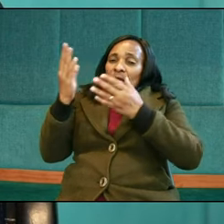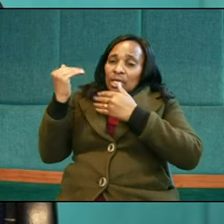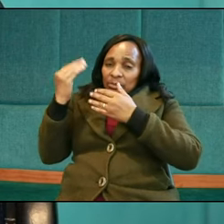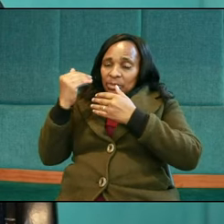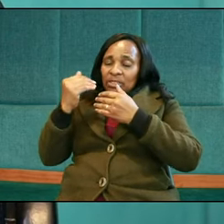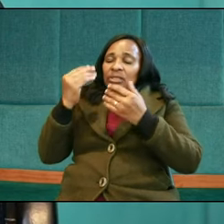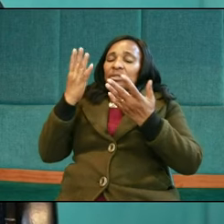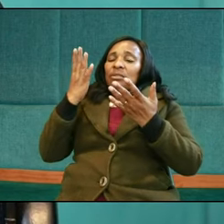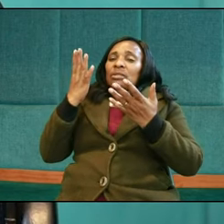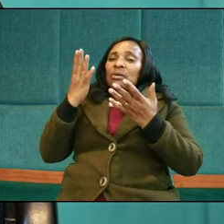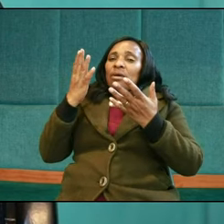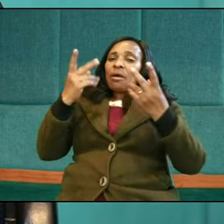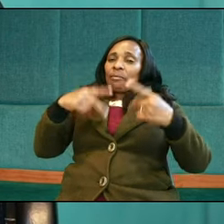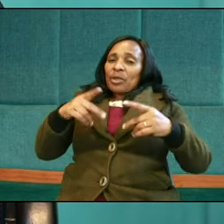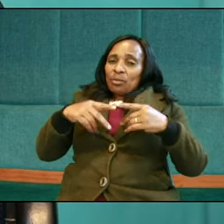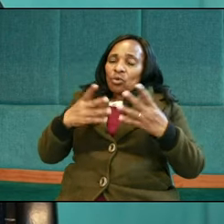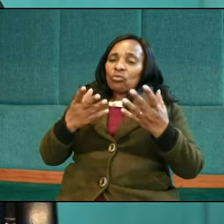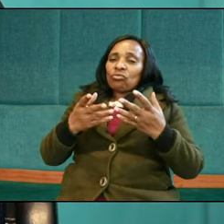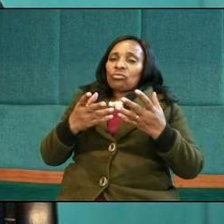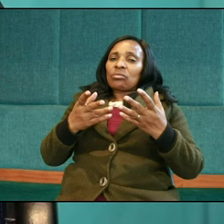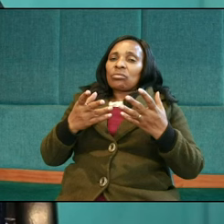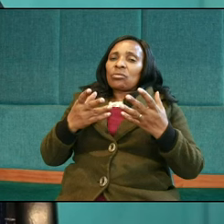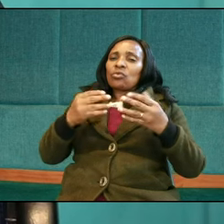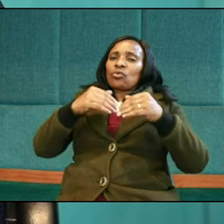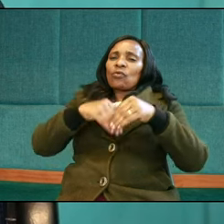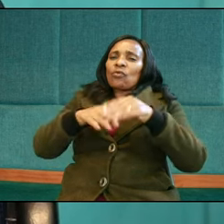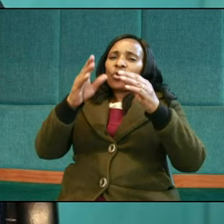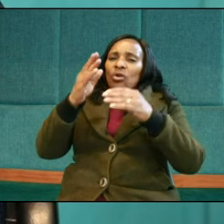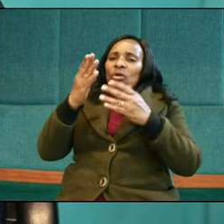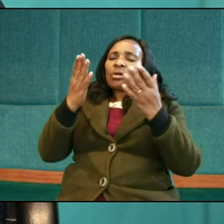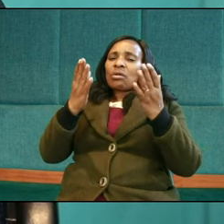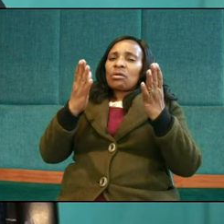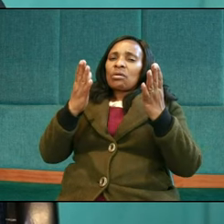and you expect the people to follow